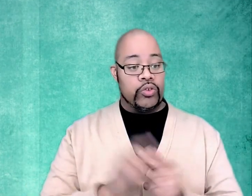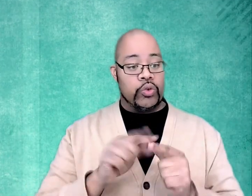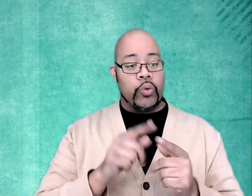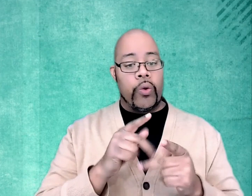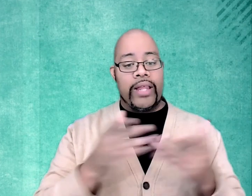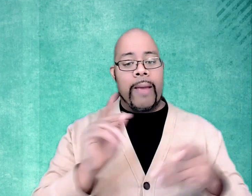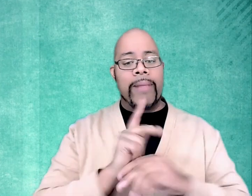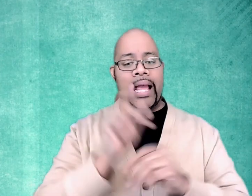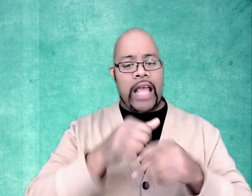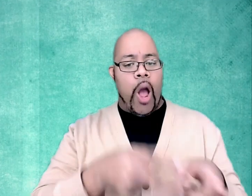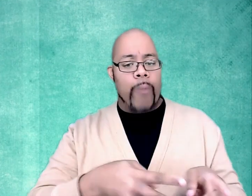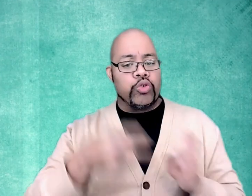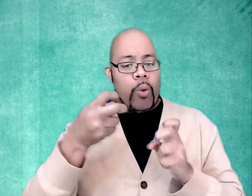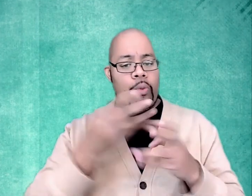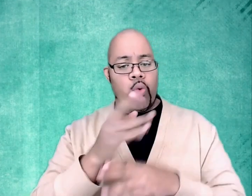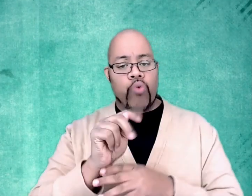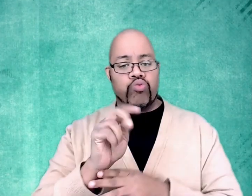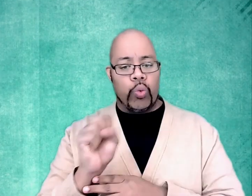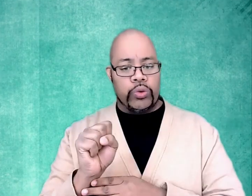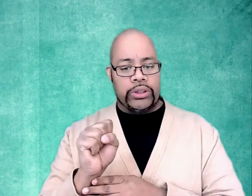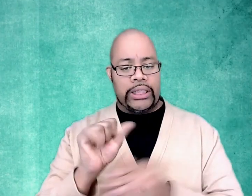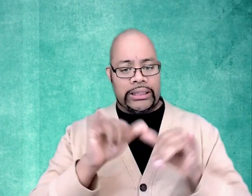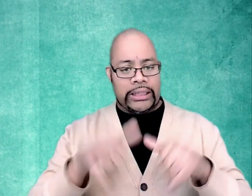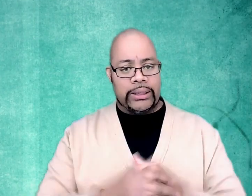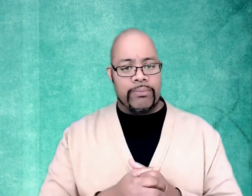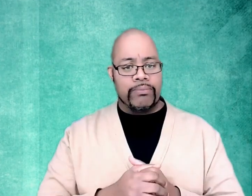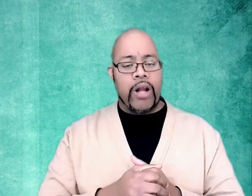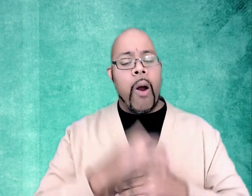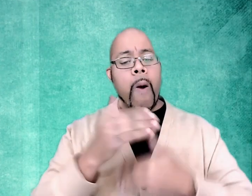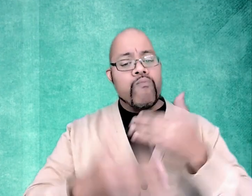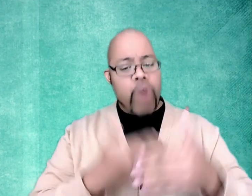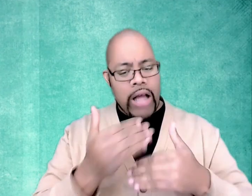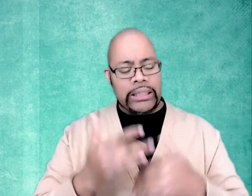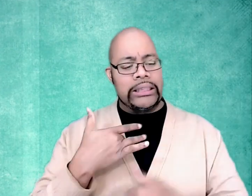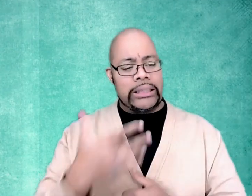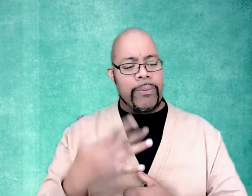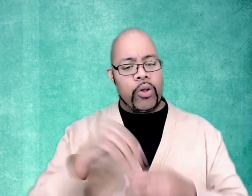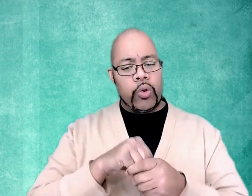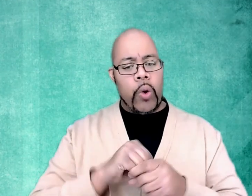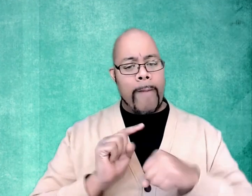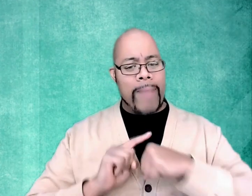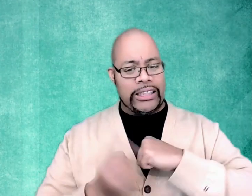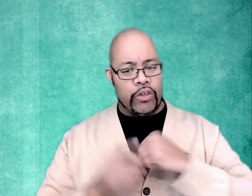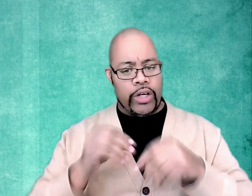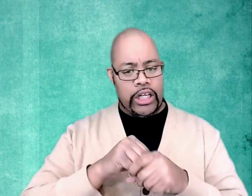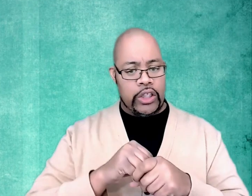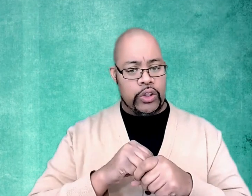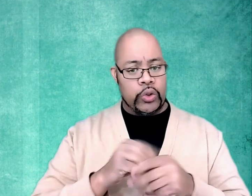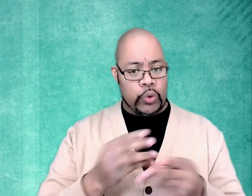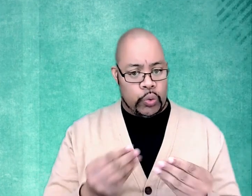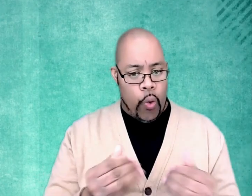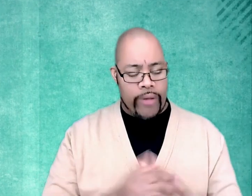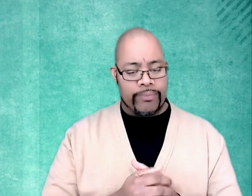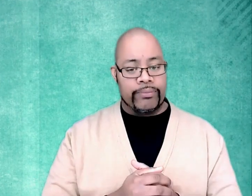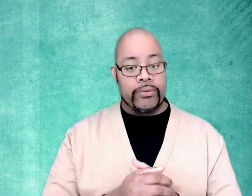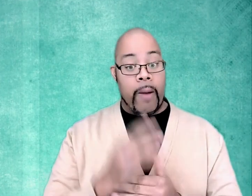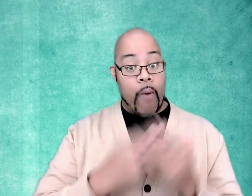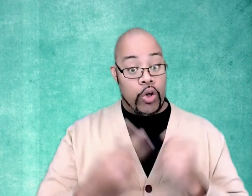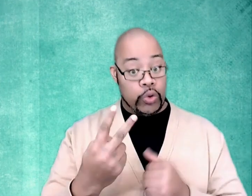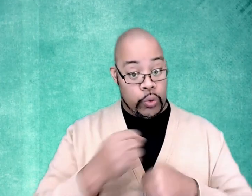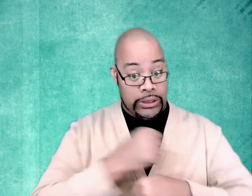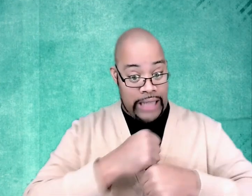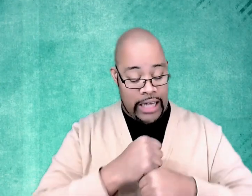into forms that plants can absorb through their root systems, and this process typically includes bacteria in the soil. Stage 2